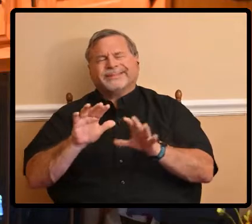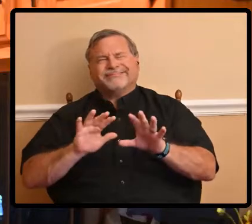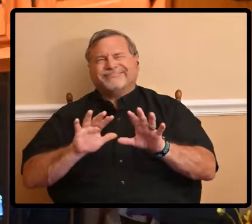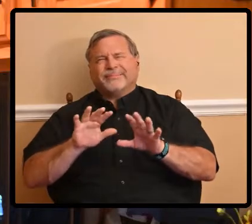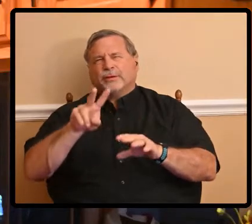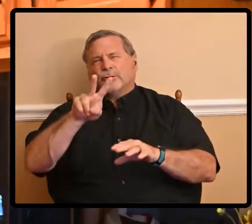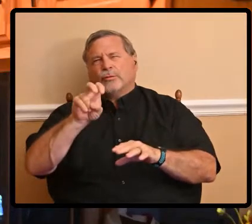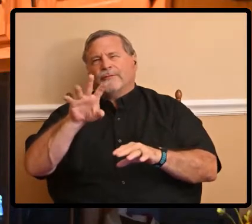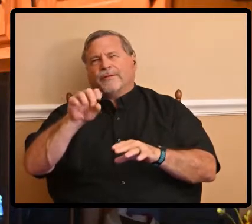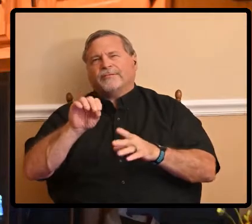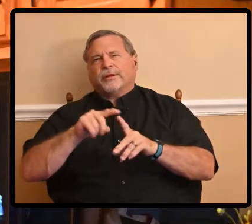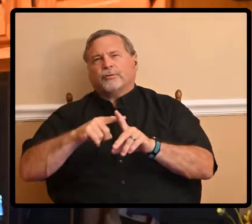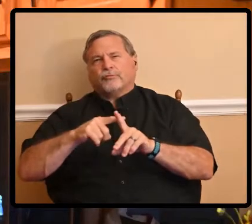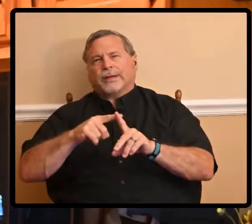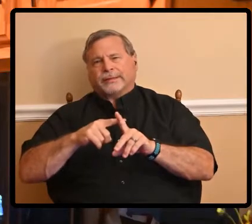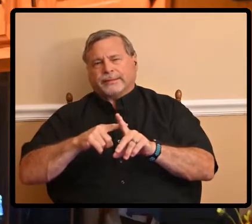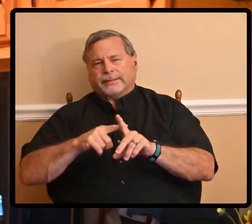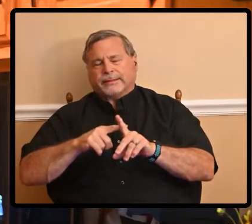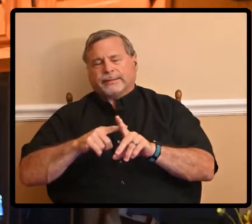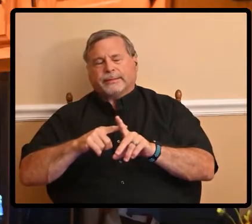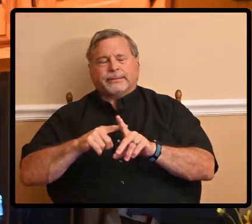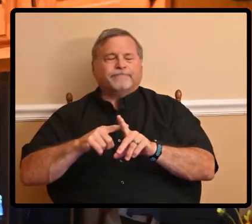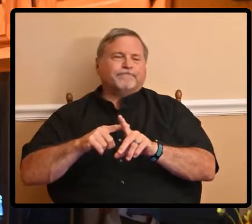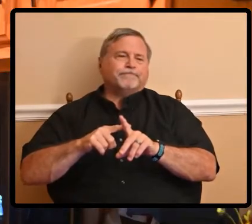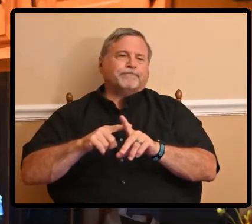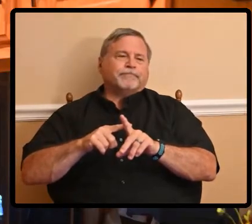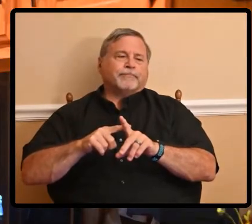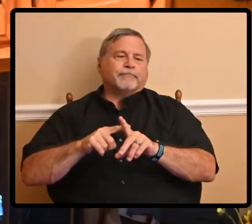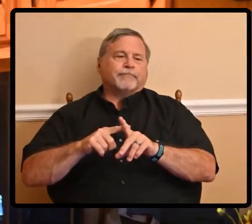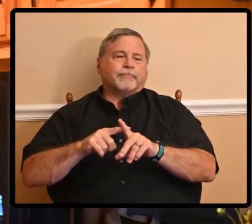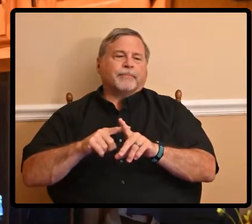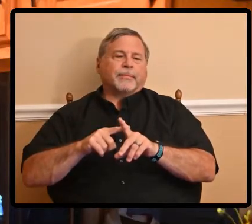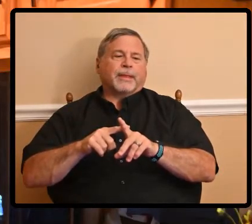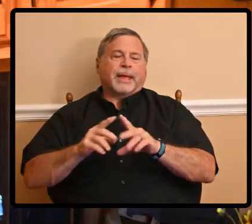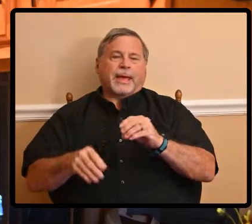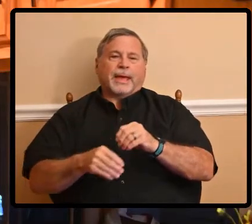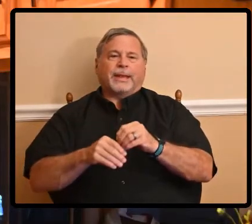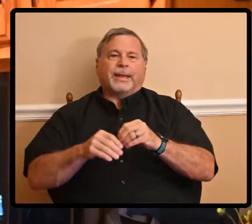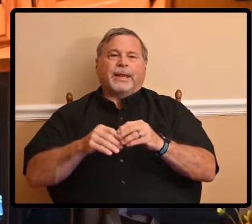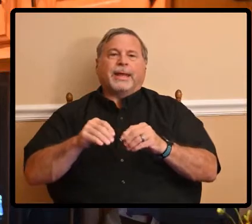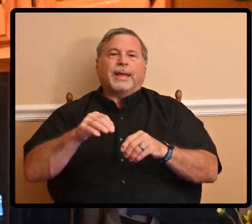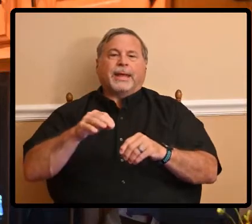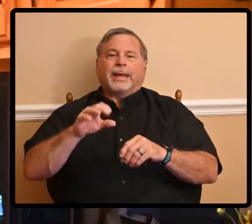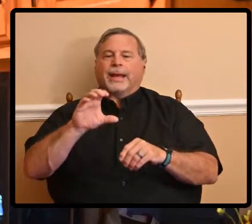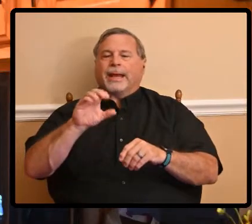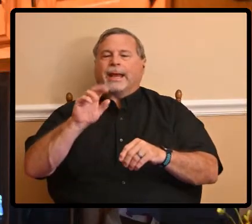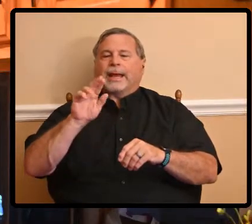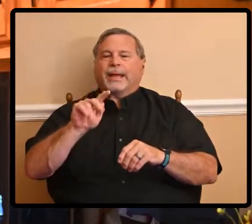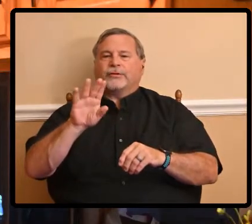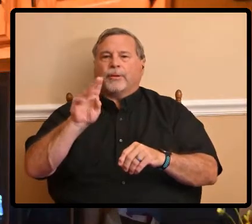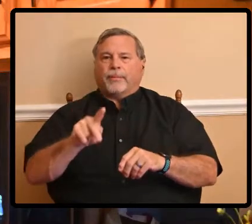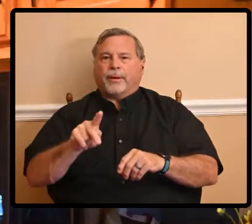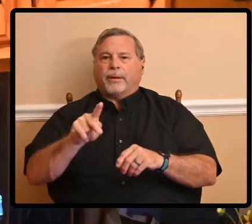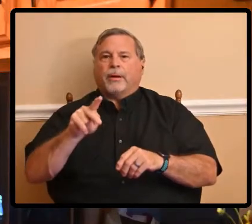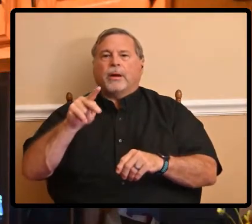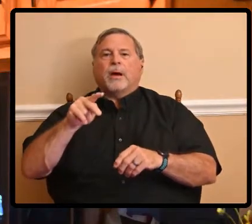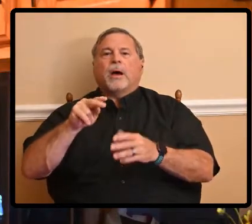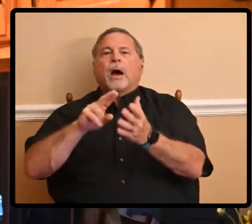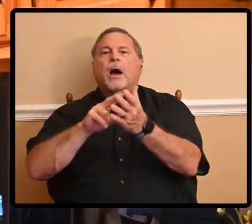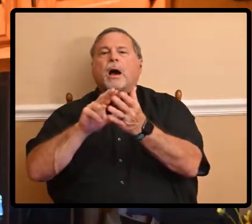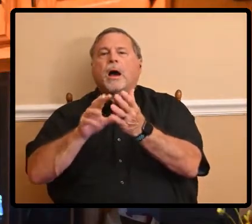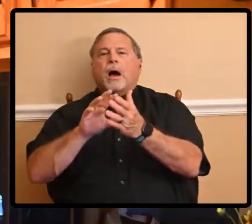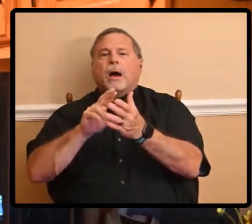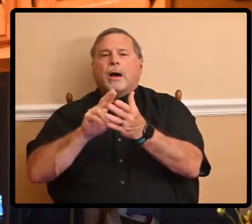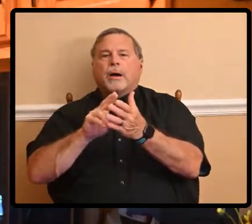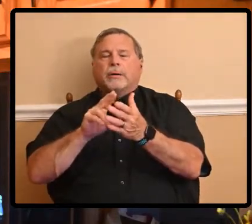about 150 degrees or so. We put on a mixture of ketchup, honey, a little bit of